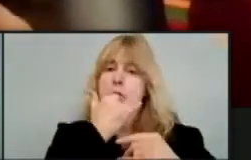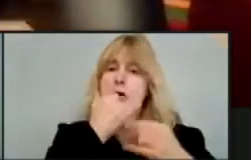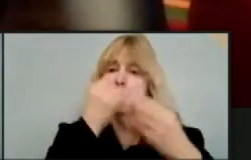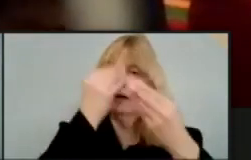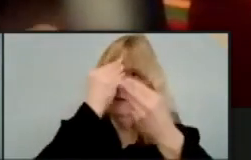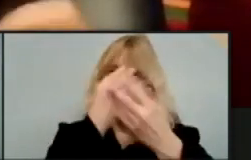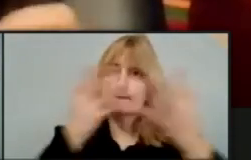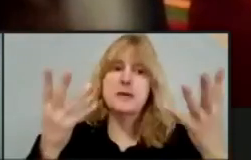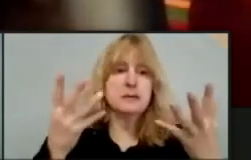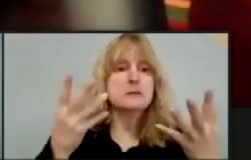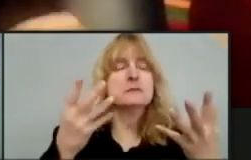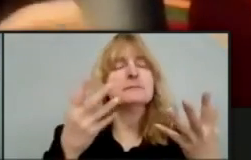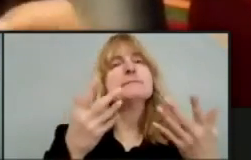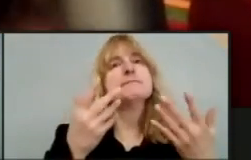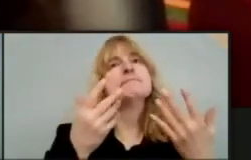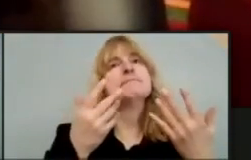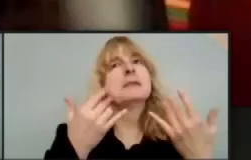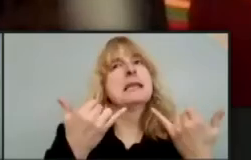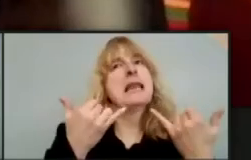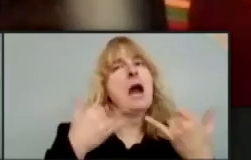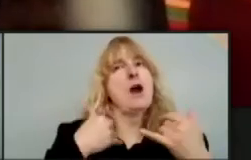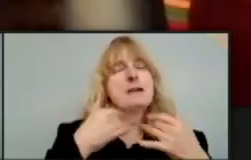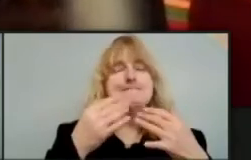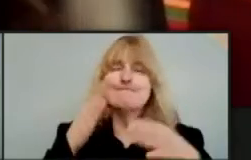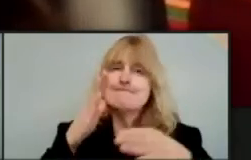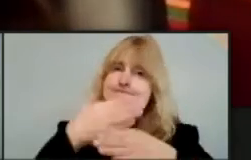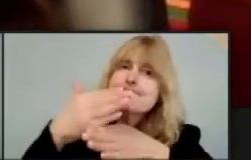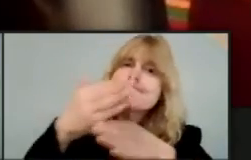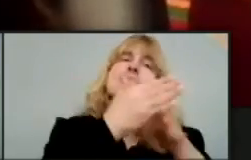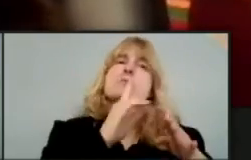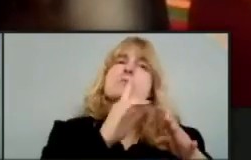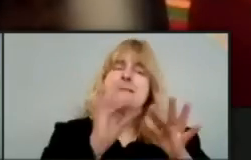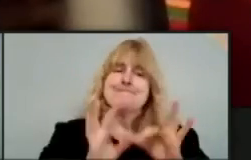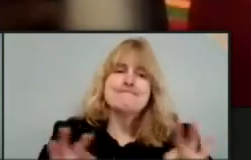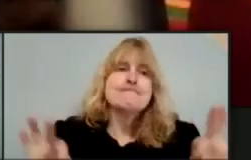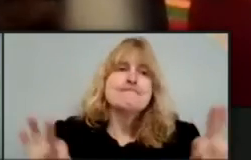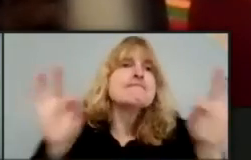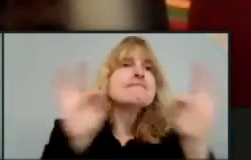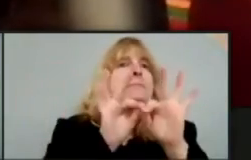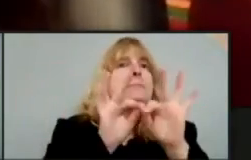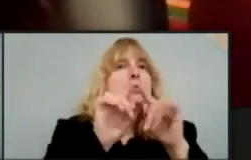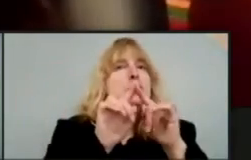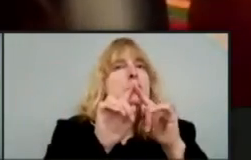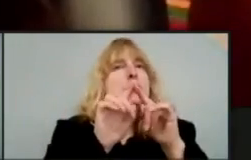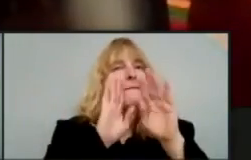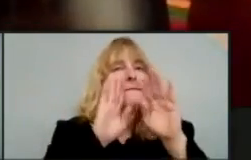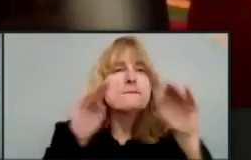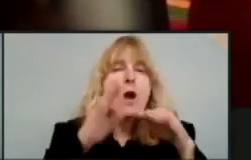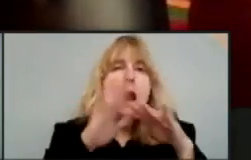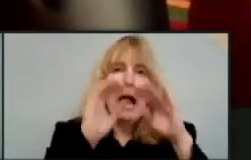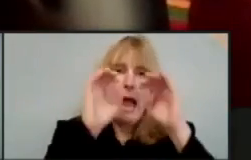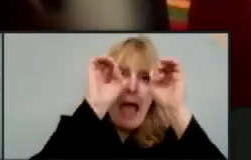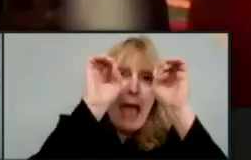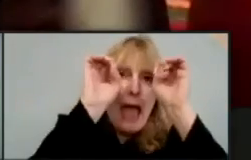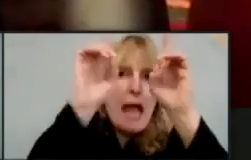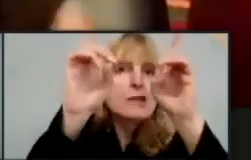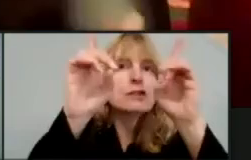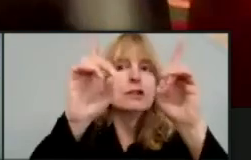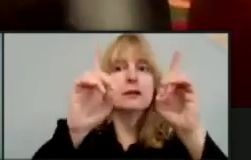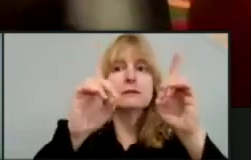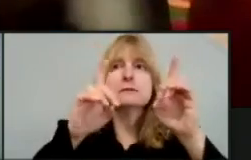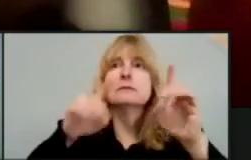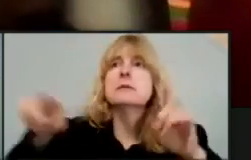critical it is to be focused on educating ourselves, and to our parents that are out there, that you're taking the time